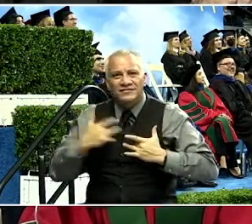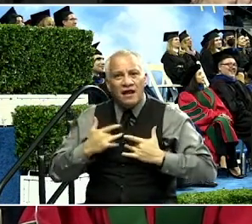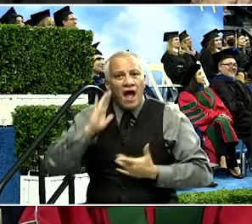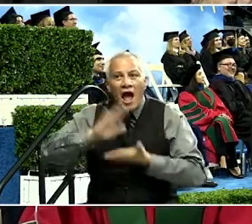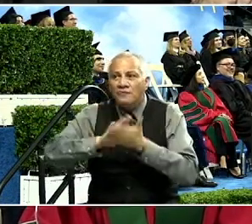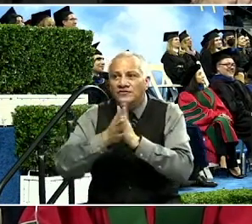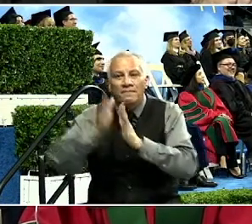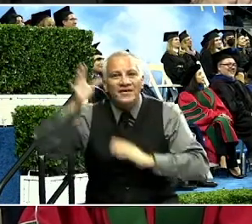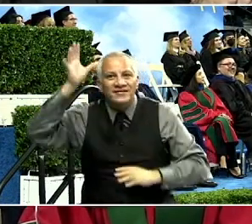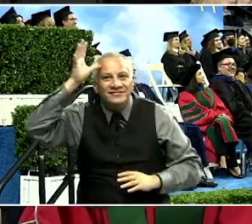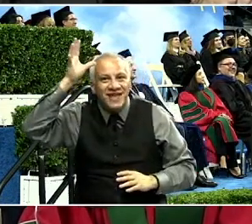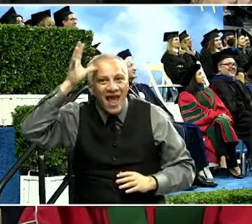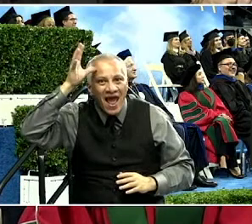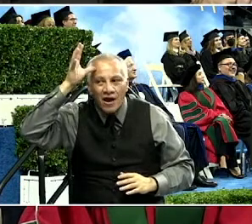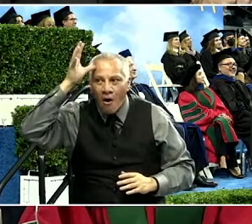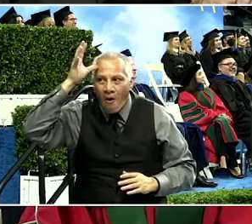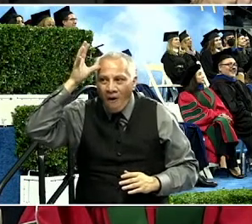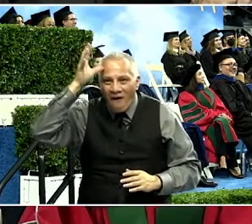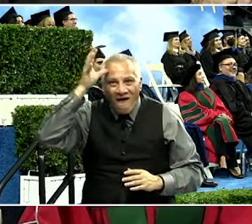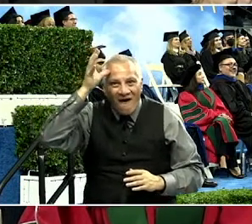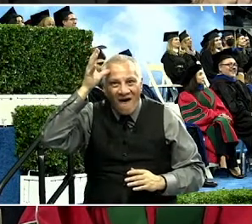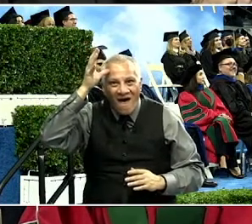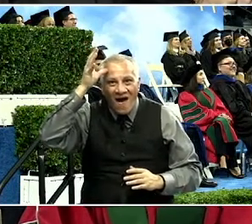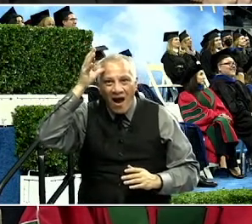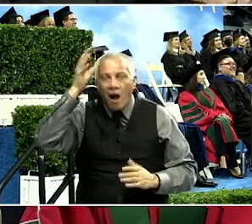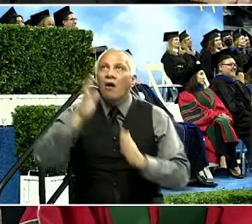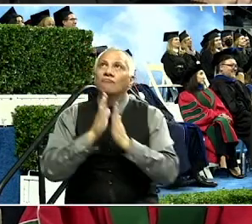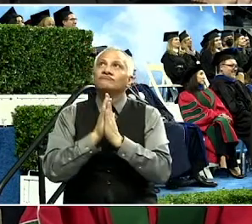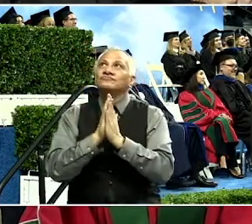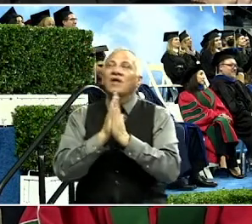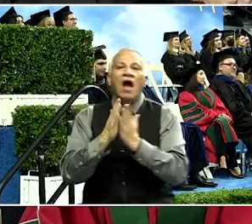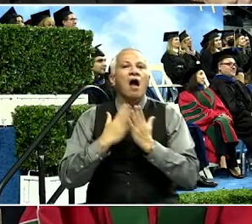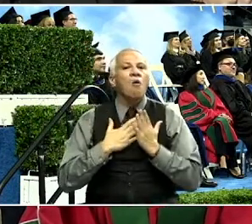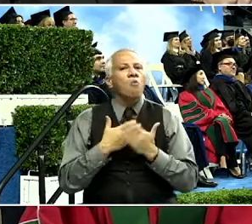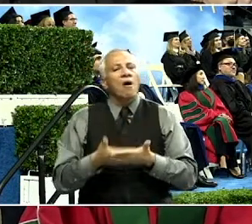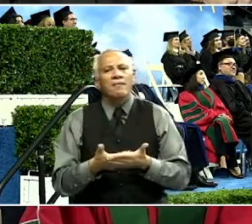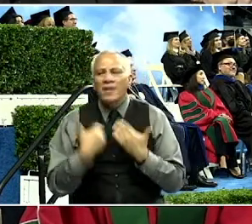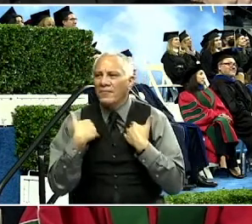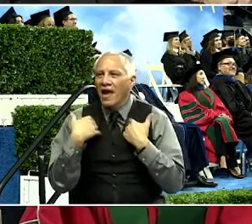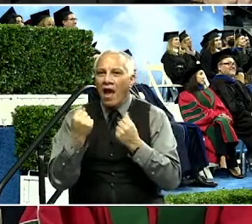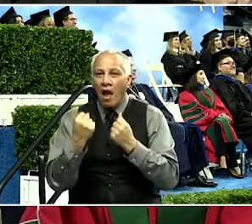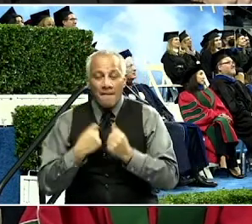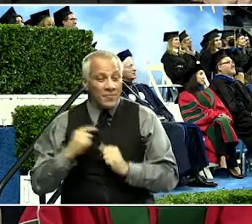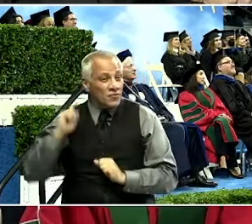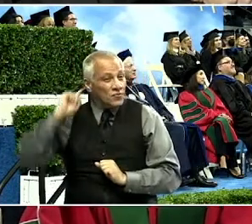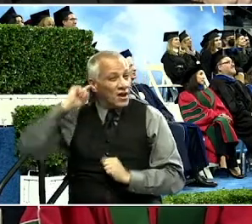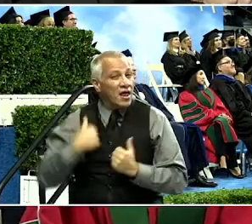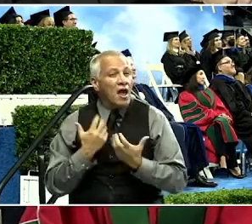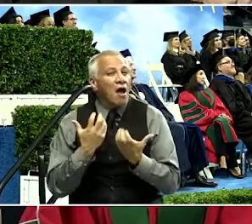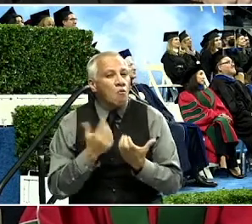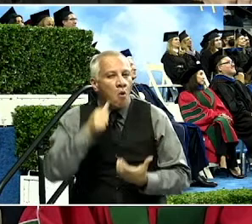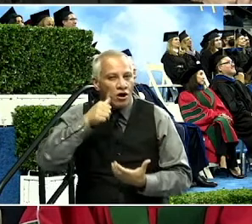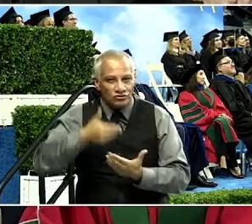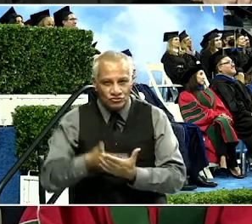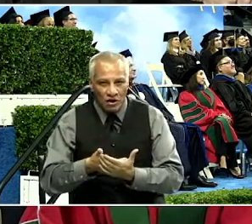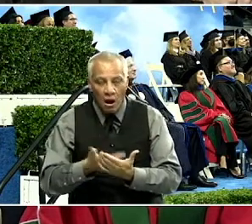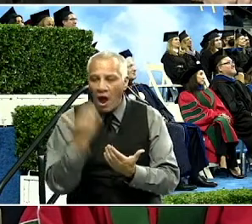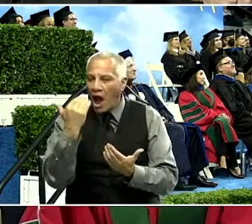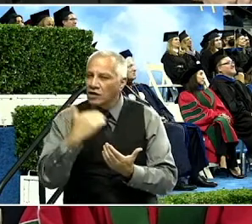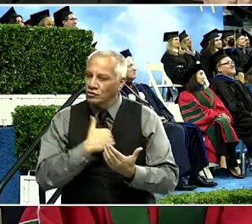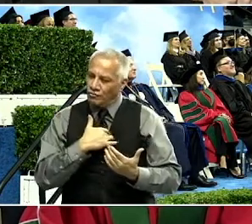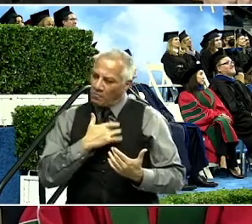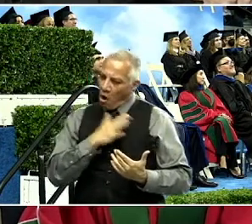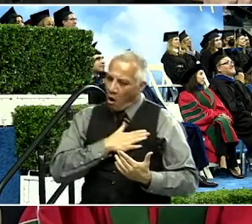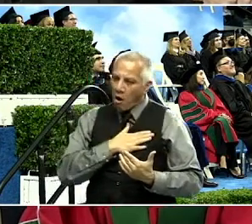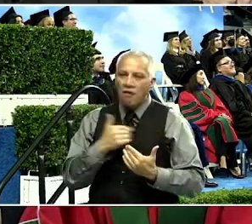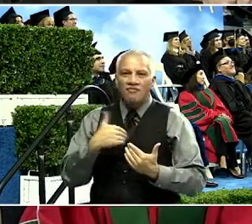a dad. All I could ask for was a healthy baby, but deep down my dream was for us to have a girl. I knew in my heart that I